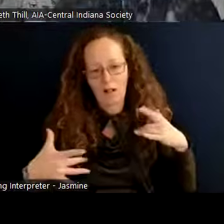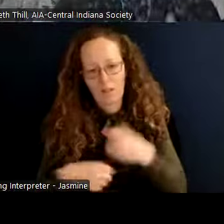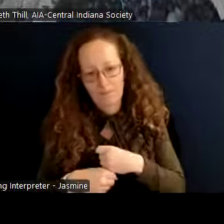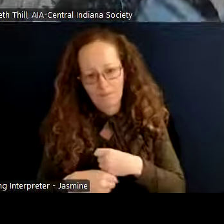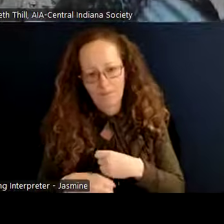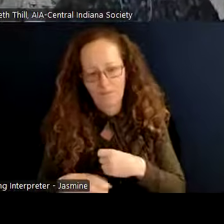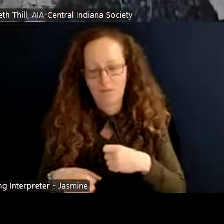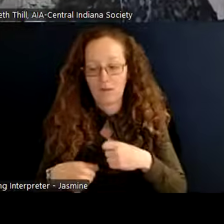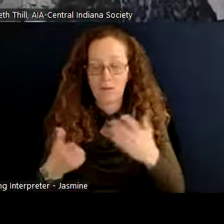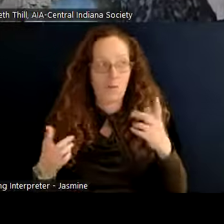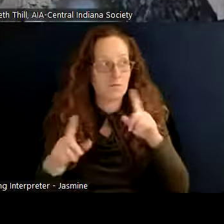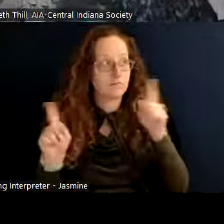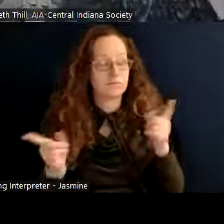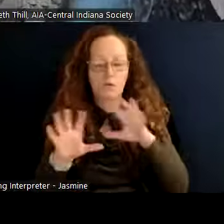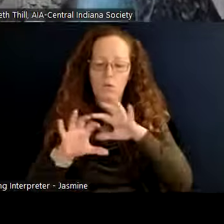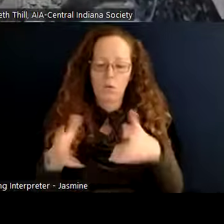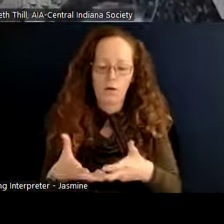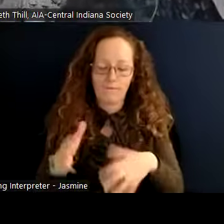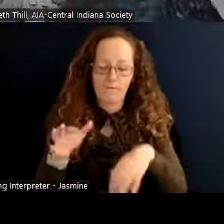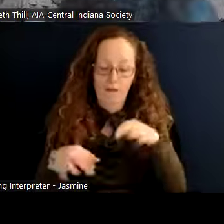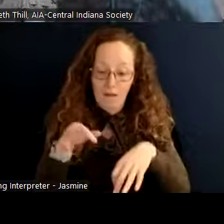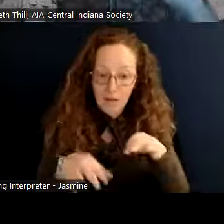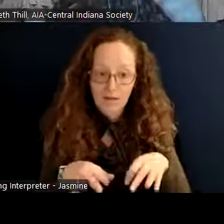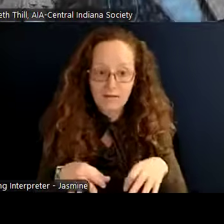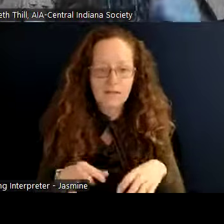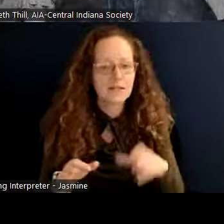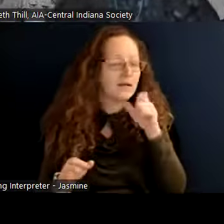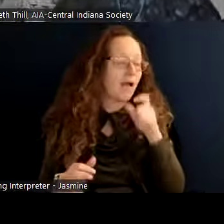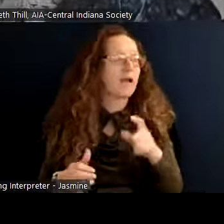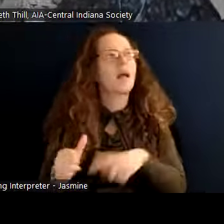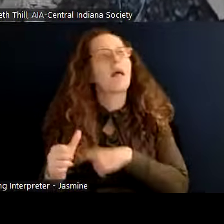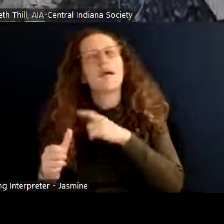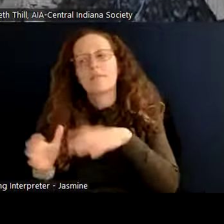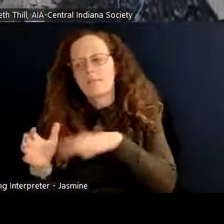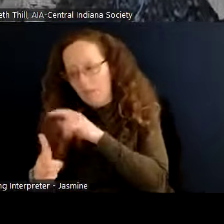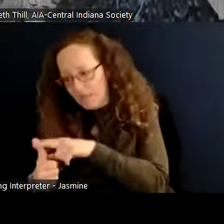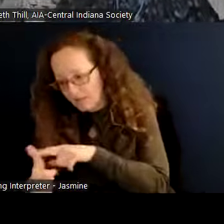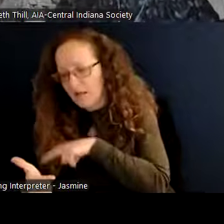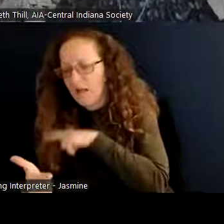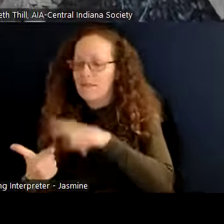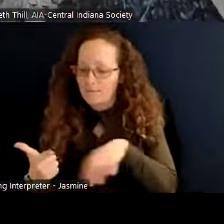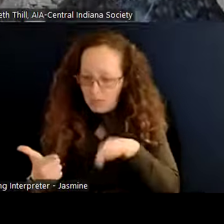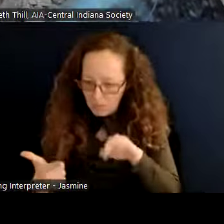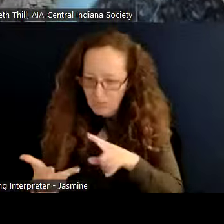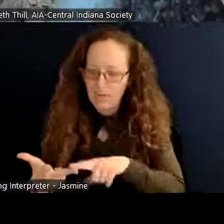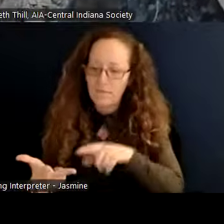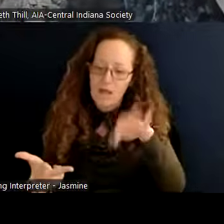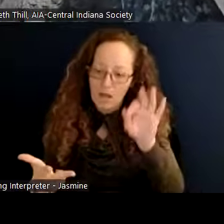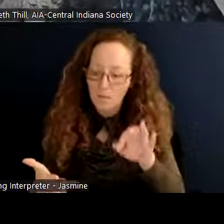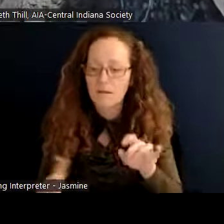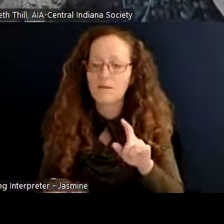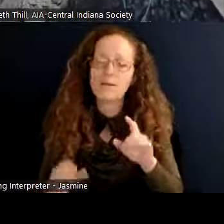is being found in the world, it's not just like, and then they found this, and then they found this, but the newest lines